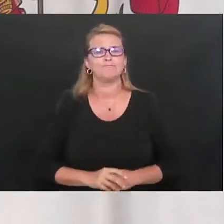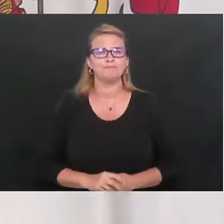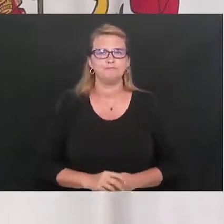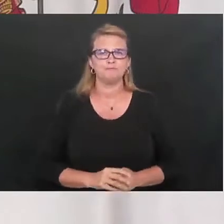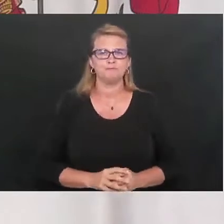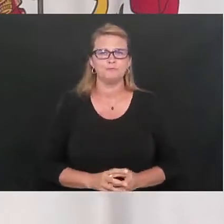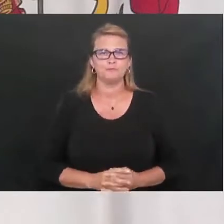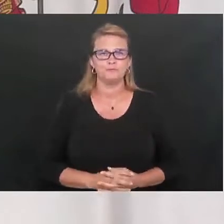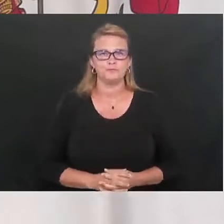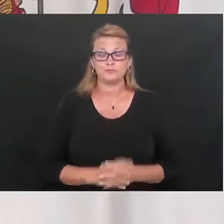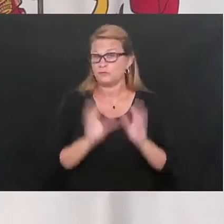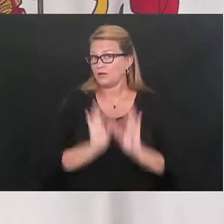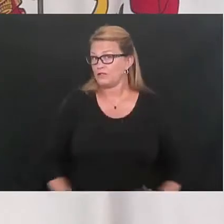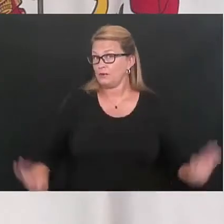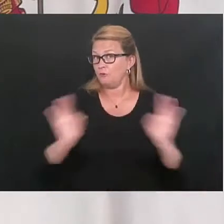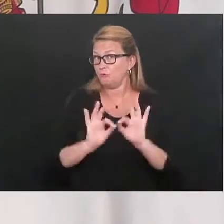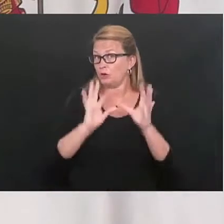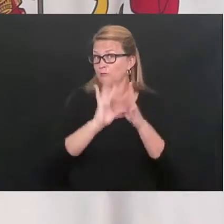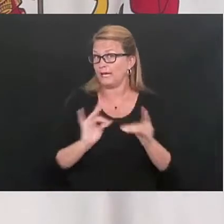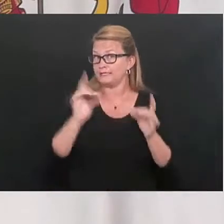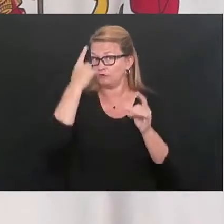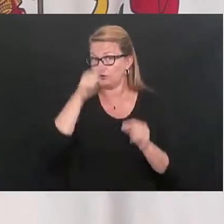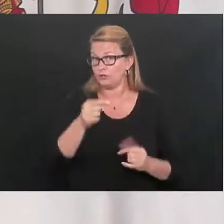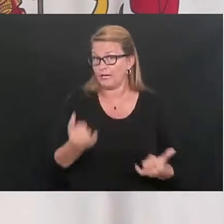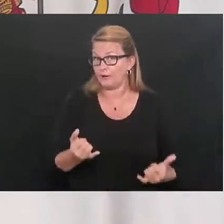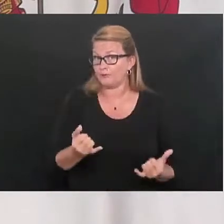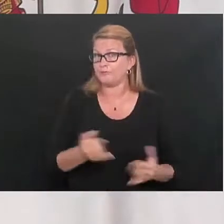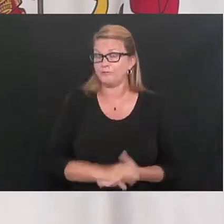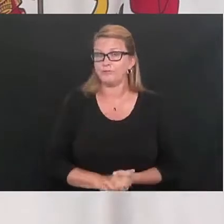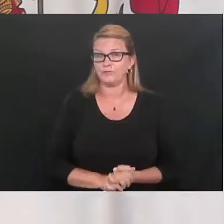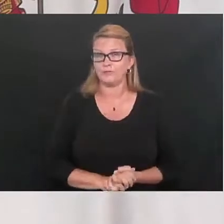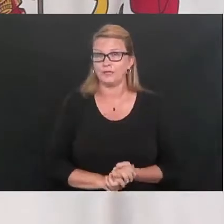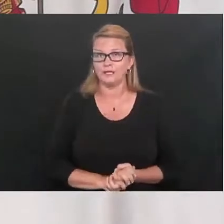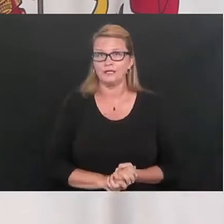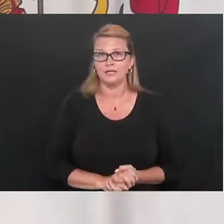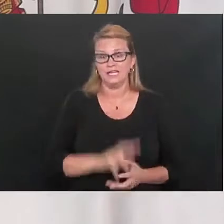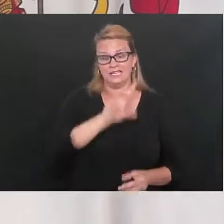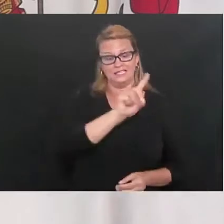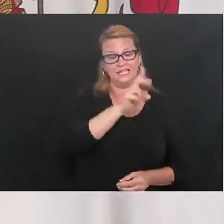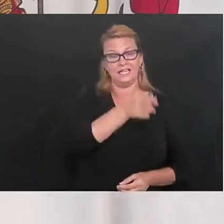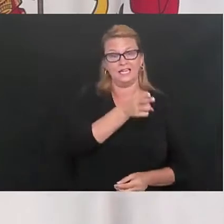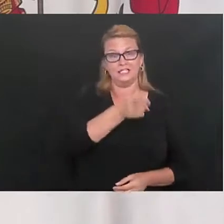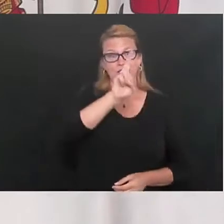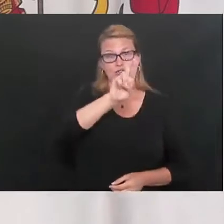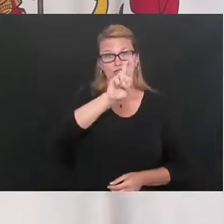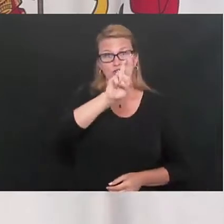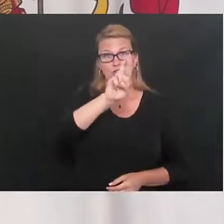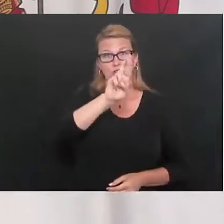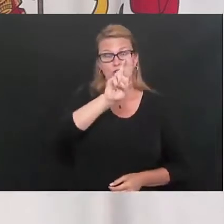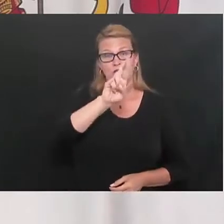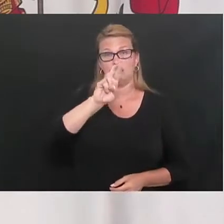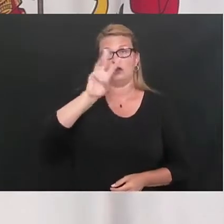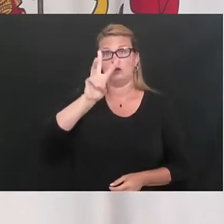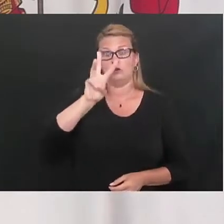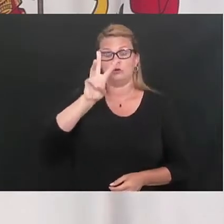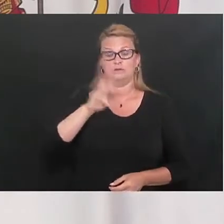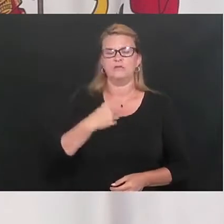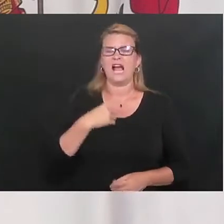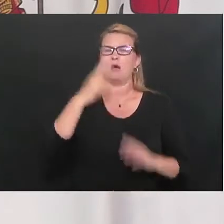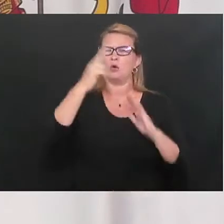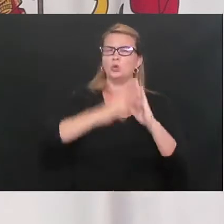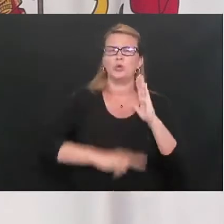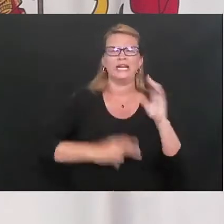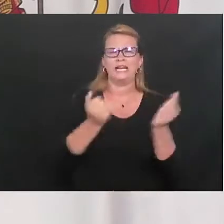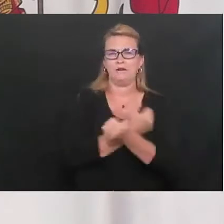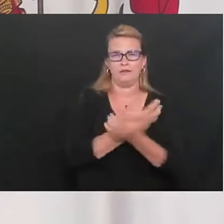Okay, this is really important too. From the standpoint of our DHHR and the West Virginia Department, I'm going to read all this,